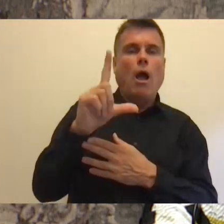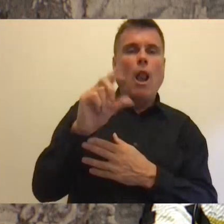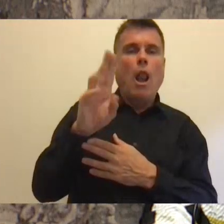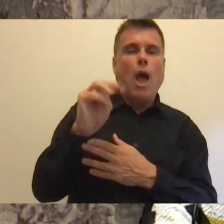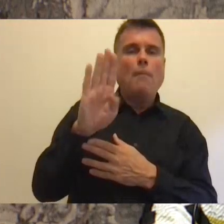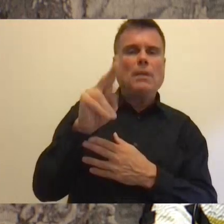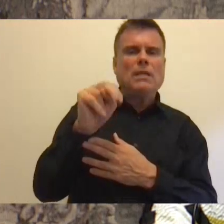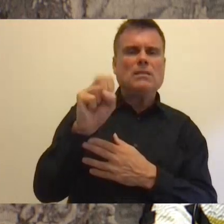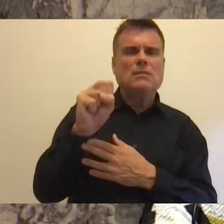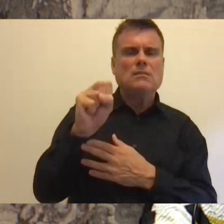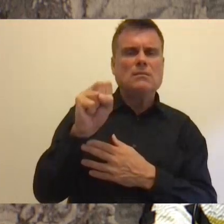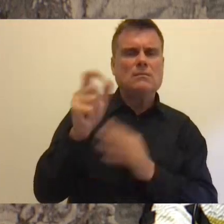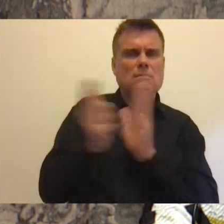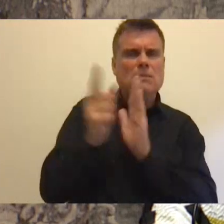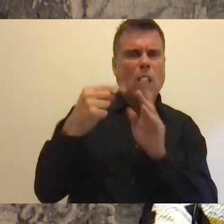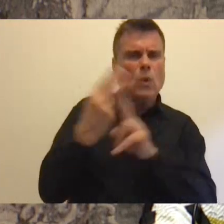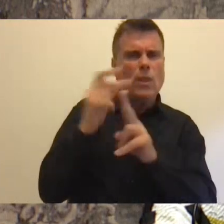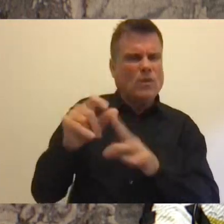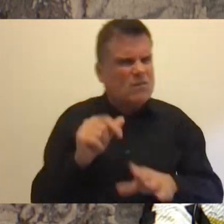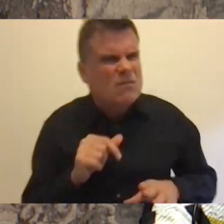Are you kidding?